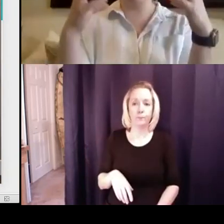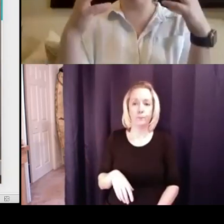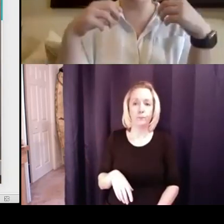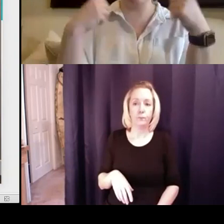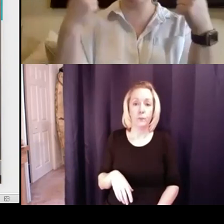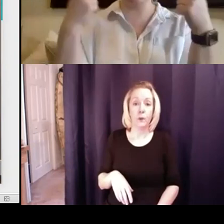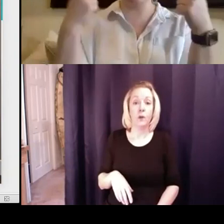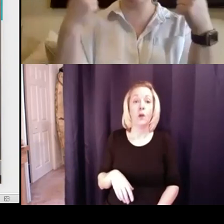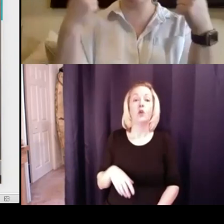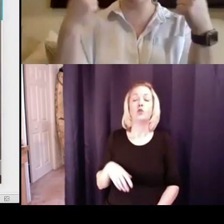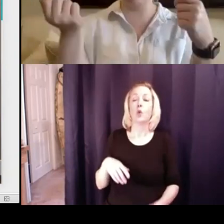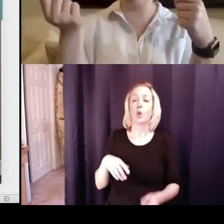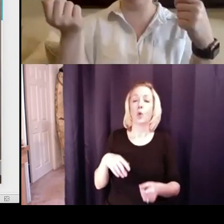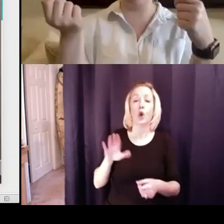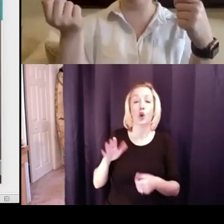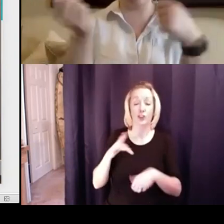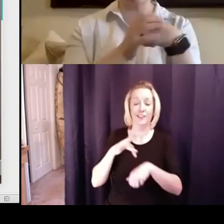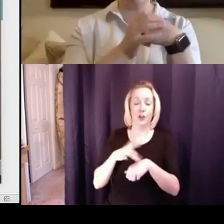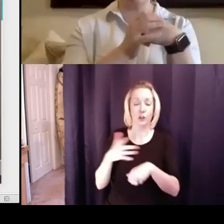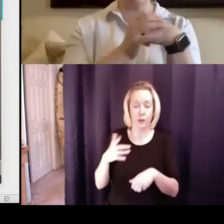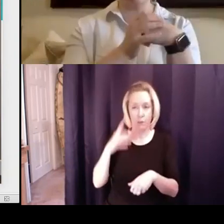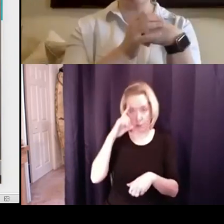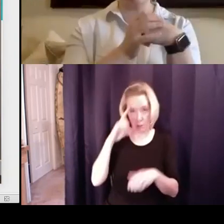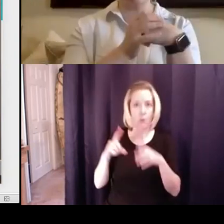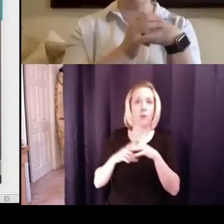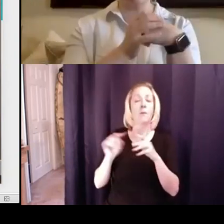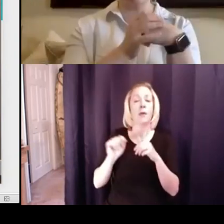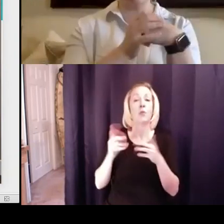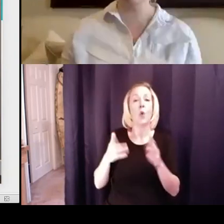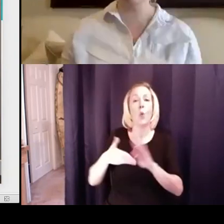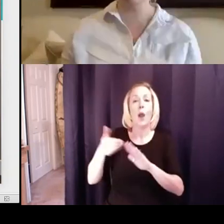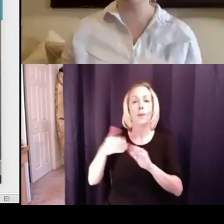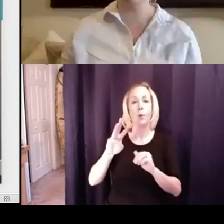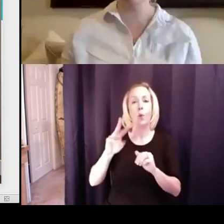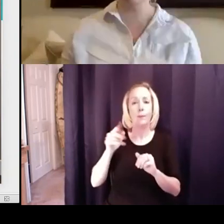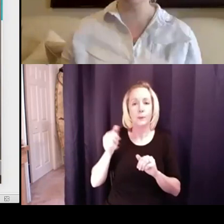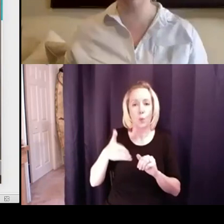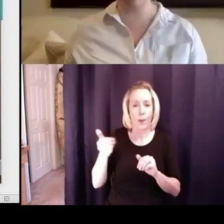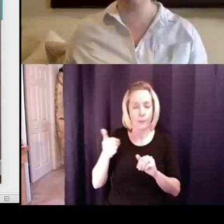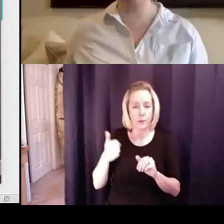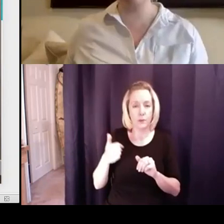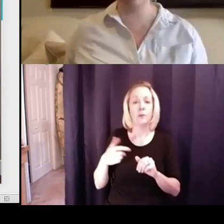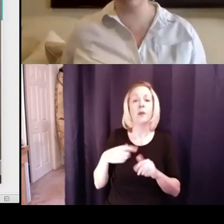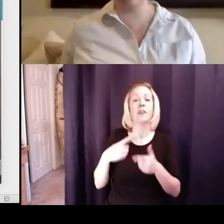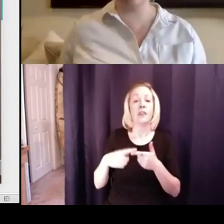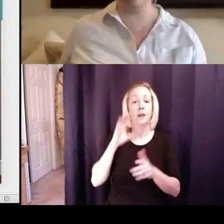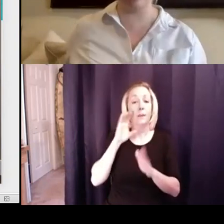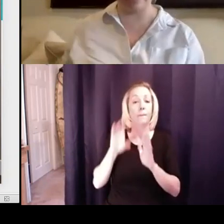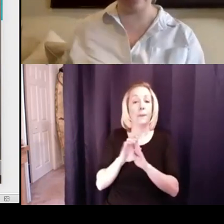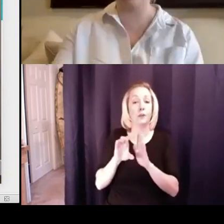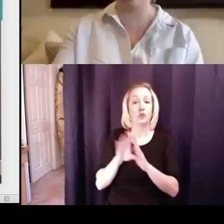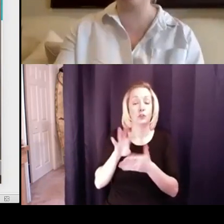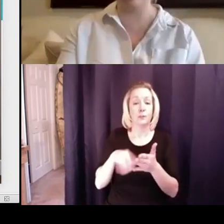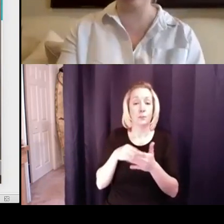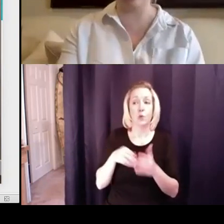the wipes as her tangible object. She always uses wipes when she's in the bathroom. But then I also included a picture symbol for bathroom because she has a